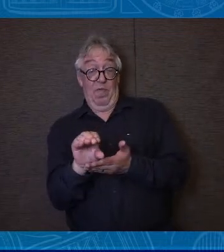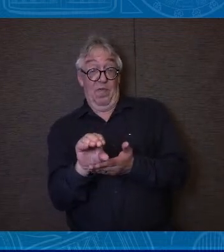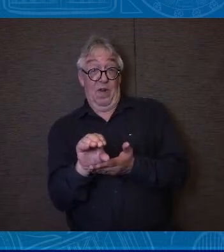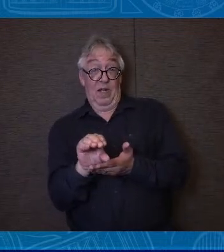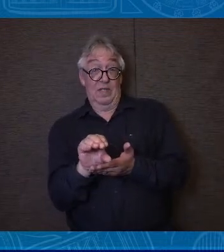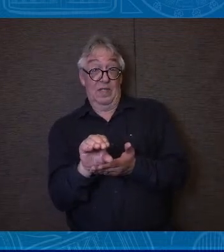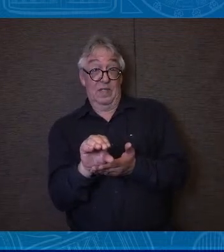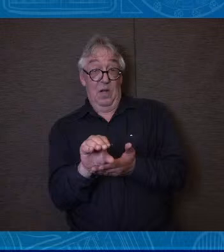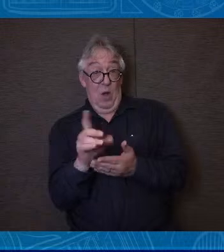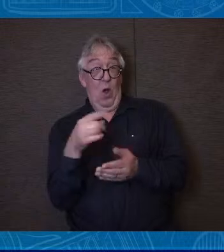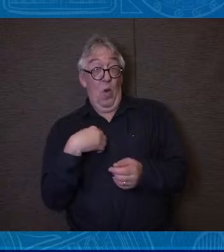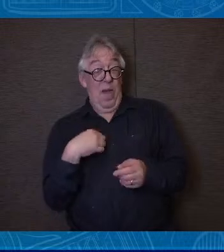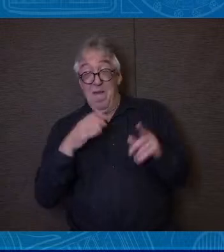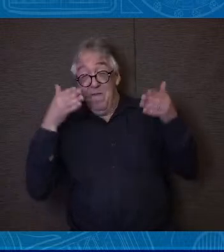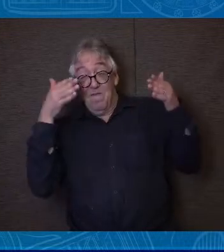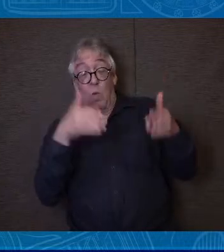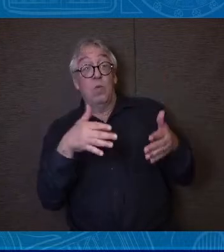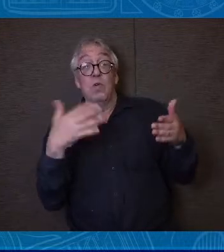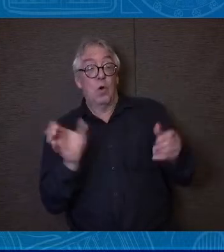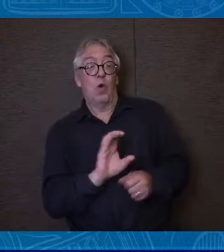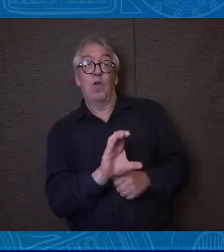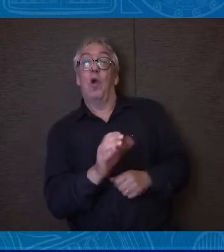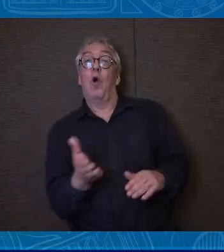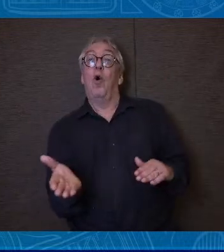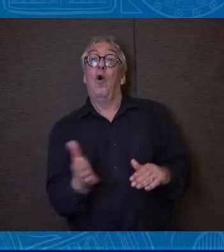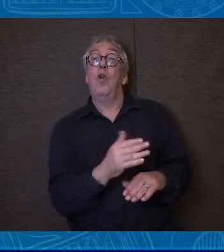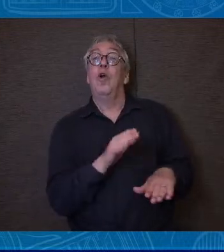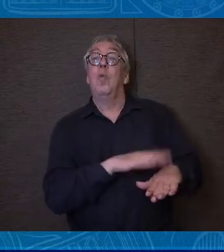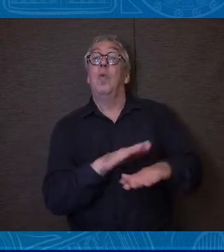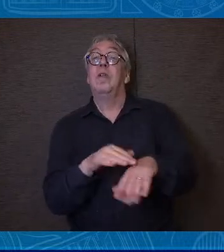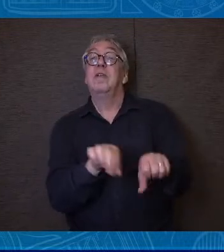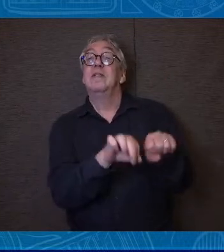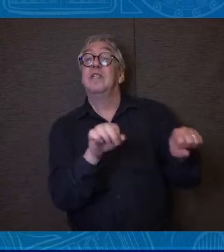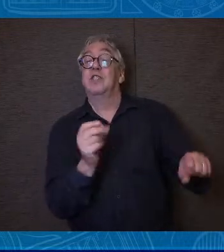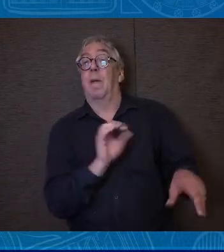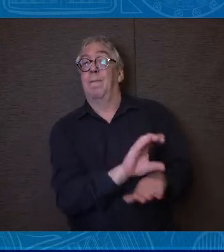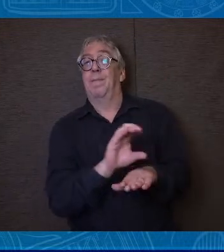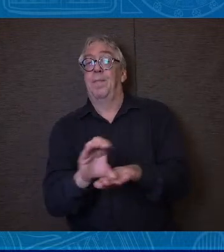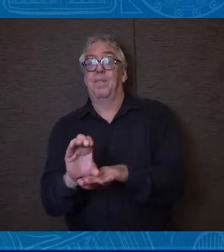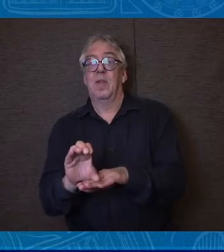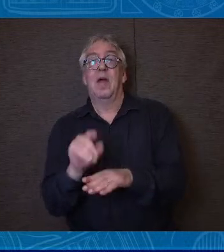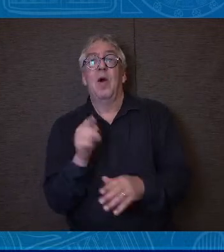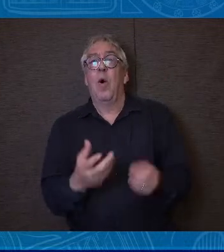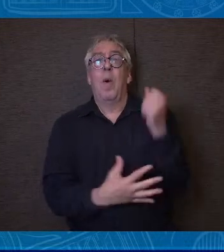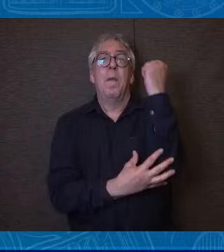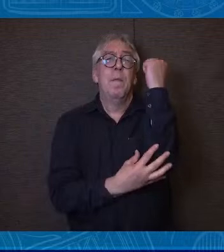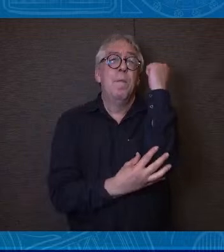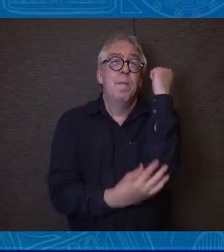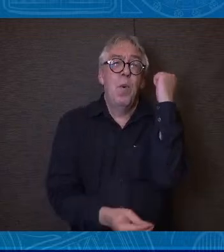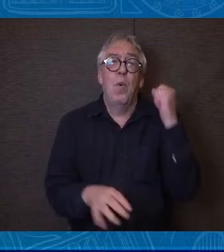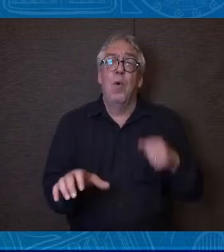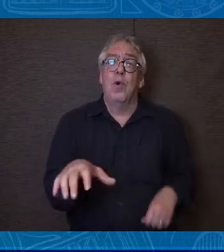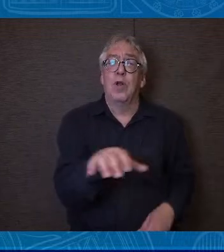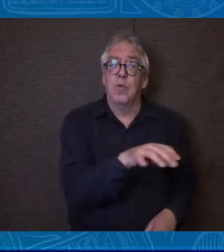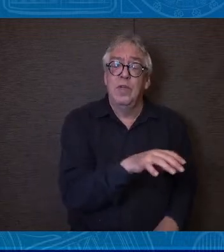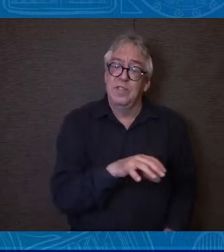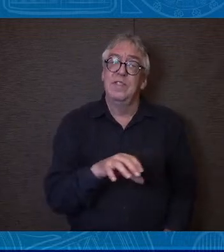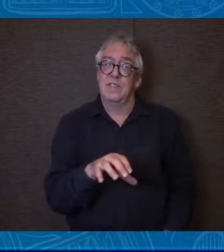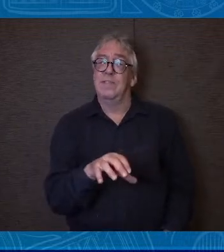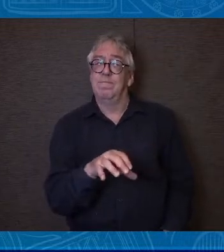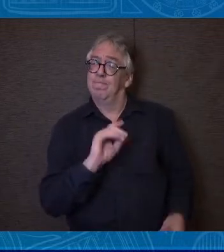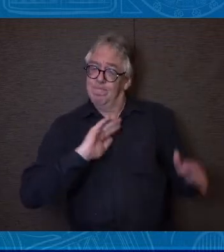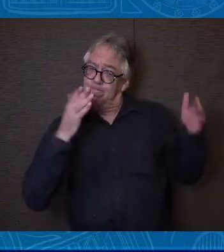on early warning systems, particularly in least developed countries and small island developing states. So